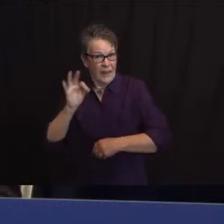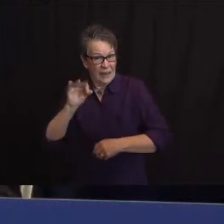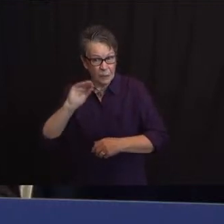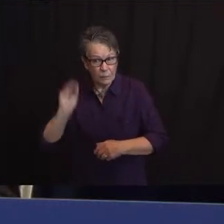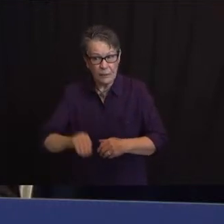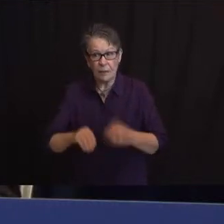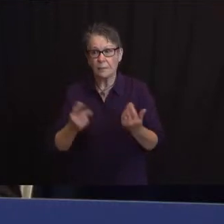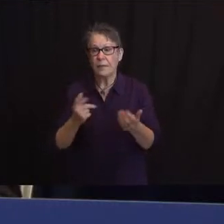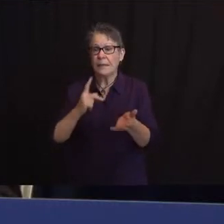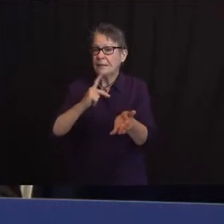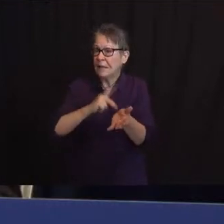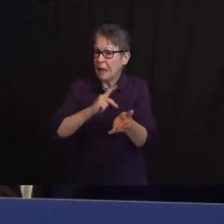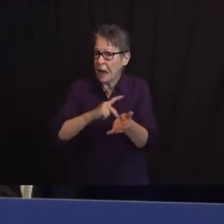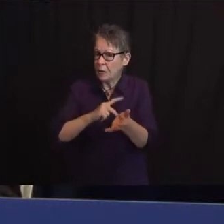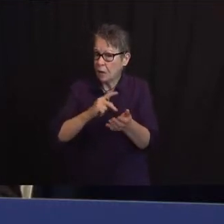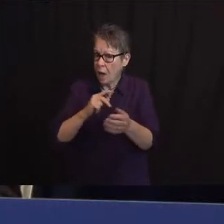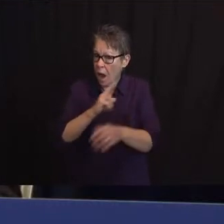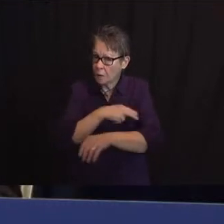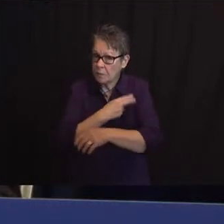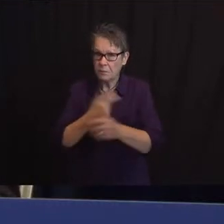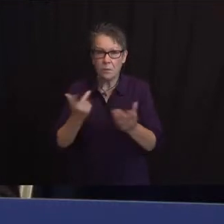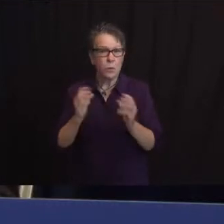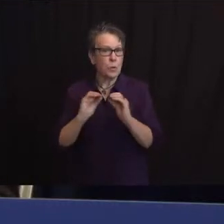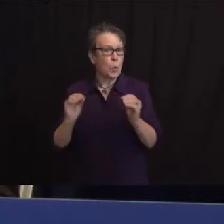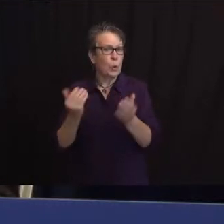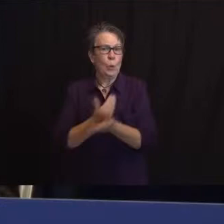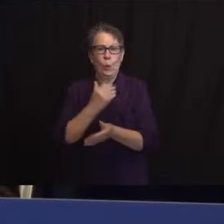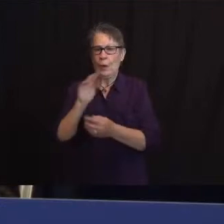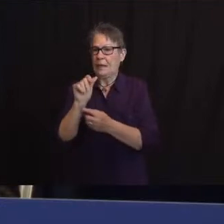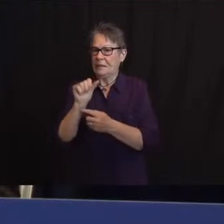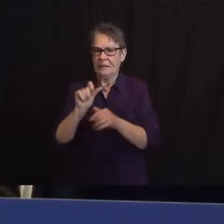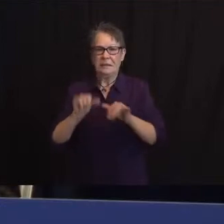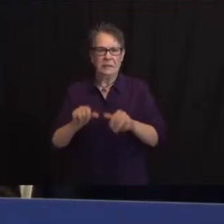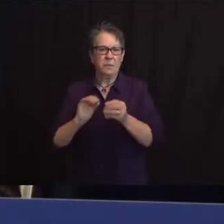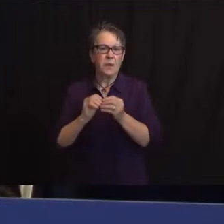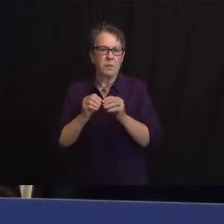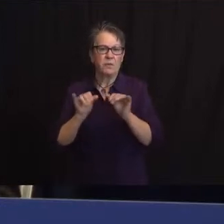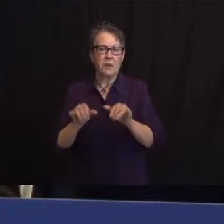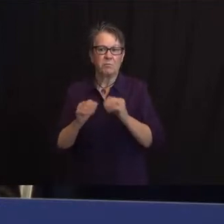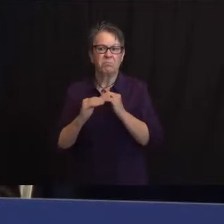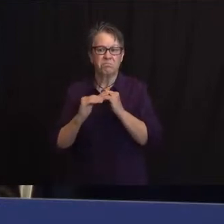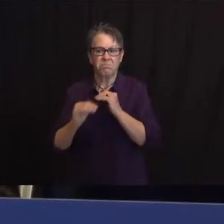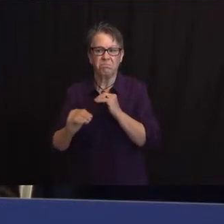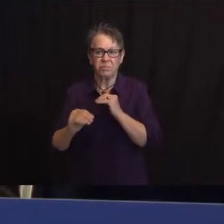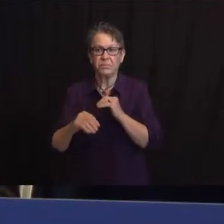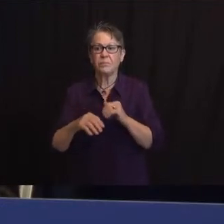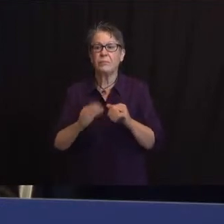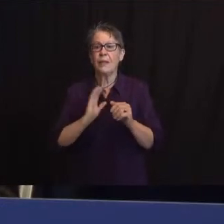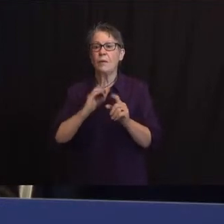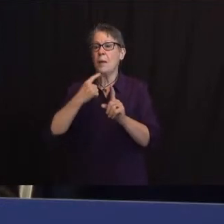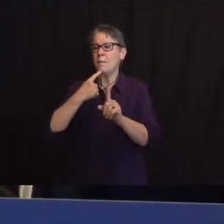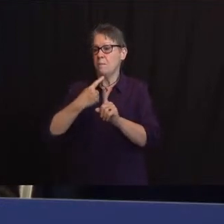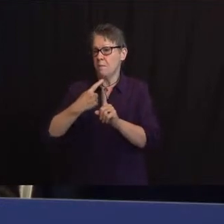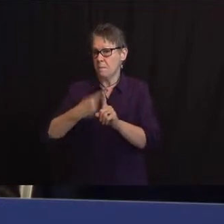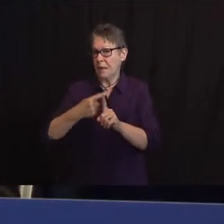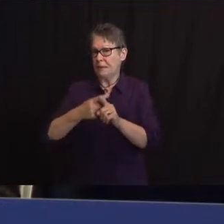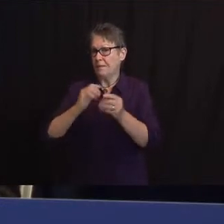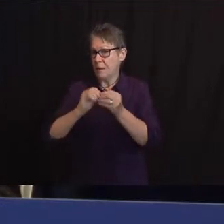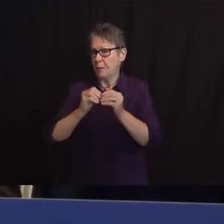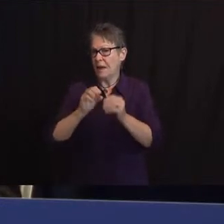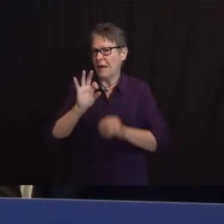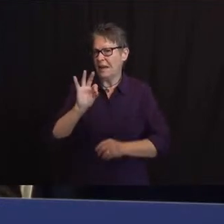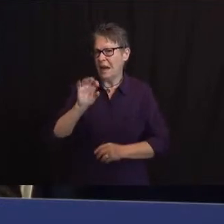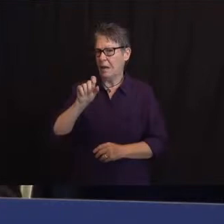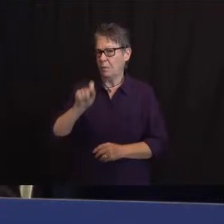positivity as of April 8th in New Jersey is 8.39%, the northern part of the state 8.51%, the